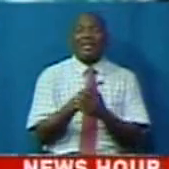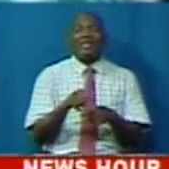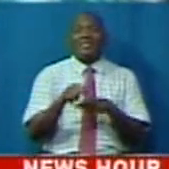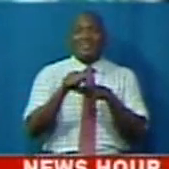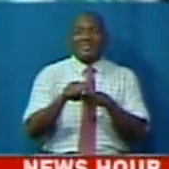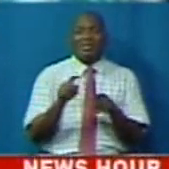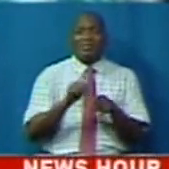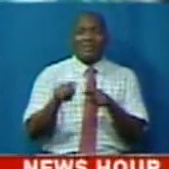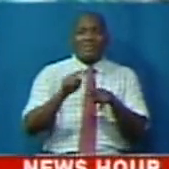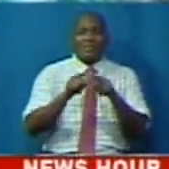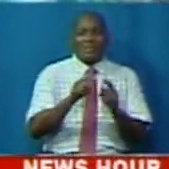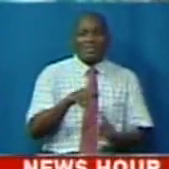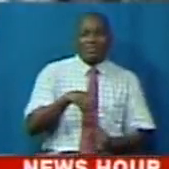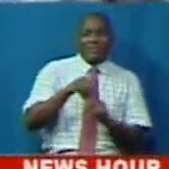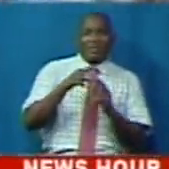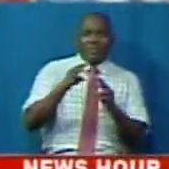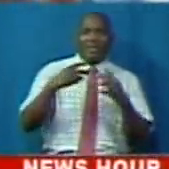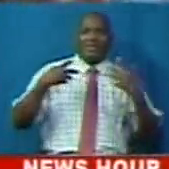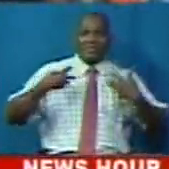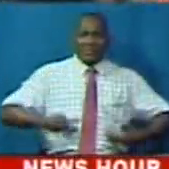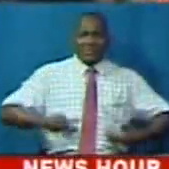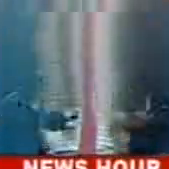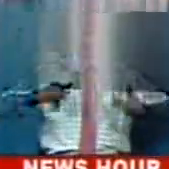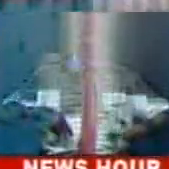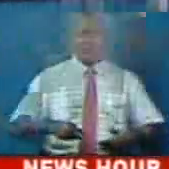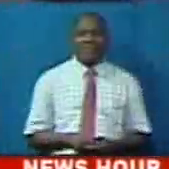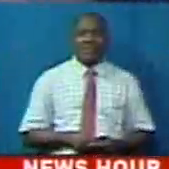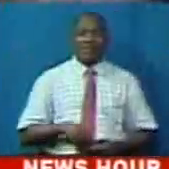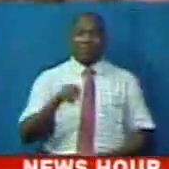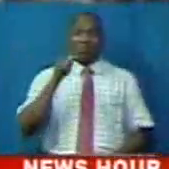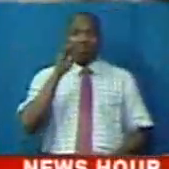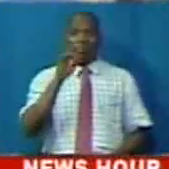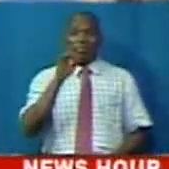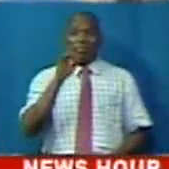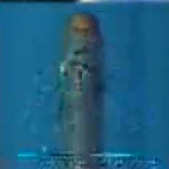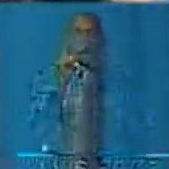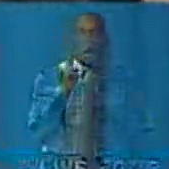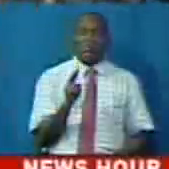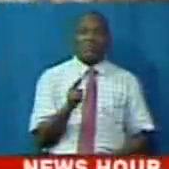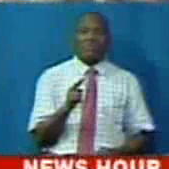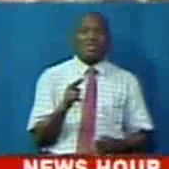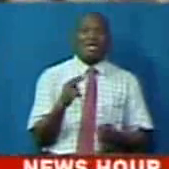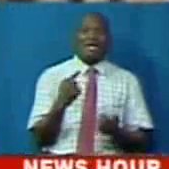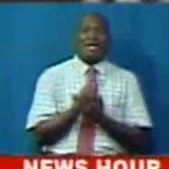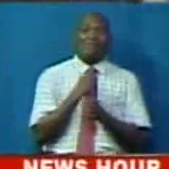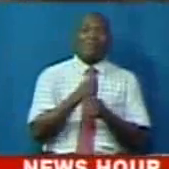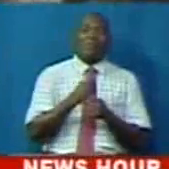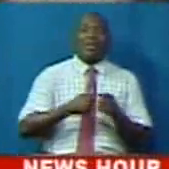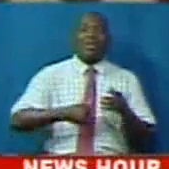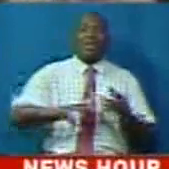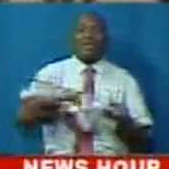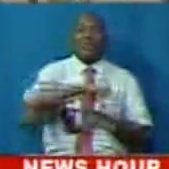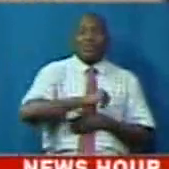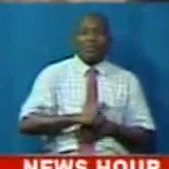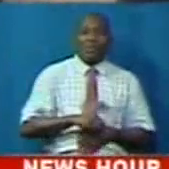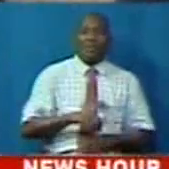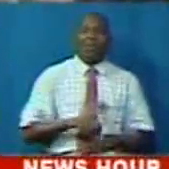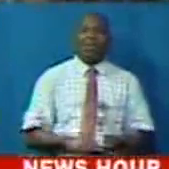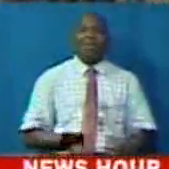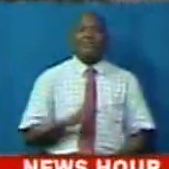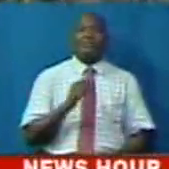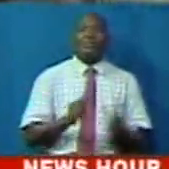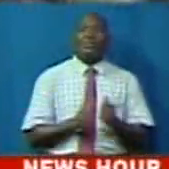in Ghana by their very unique way of dressing. The women use a locally made cloth known as